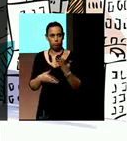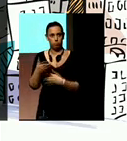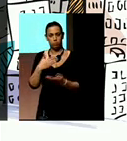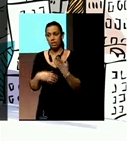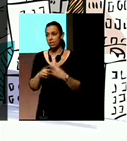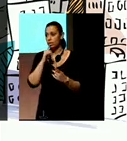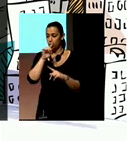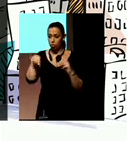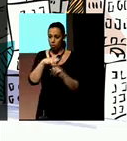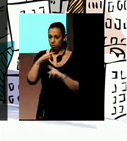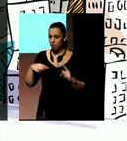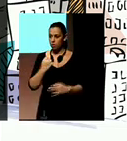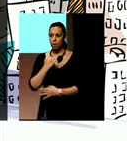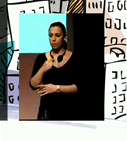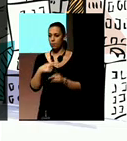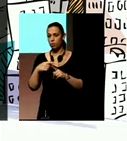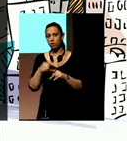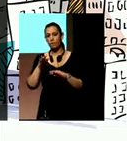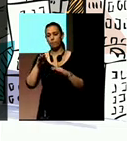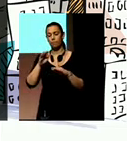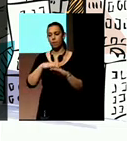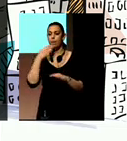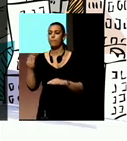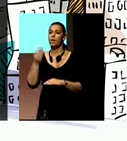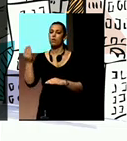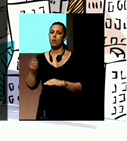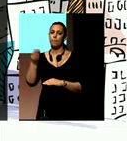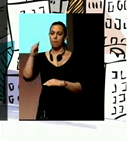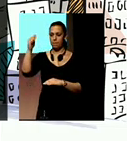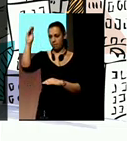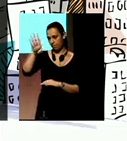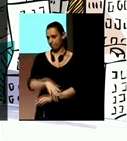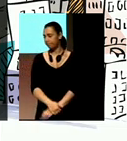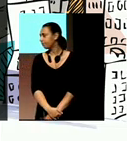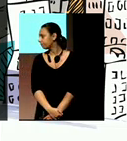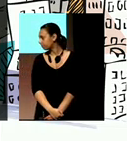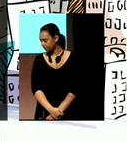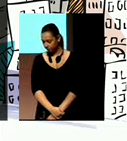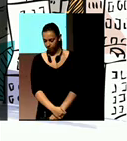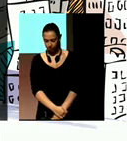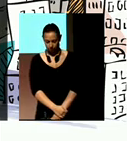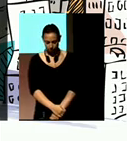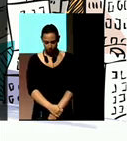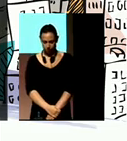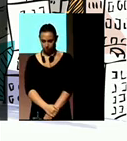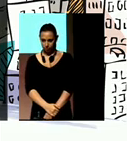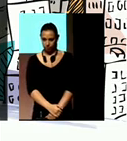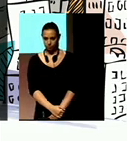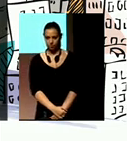during years. We support the execution of accessibility.